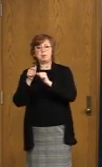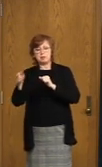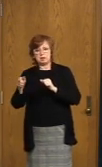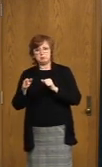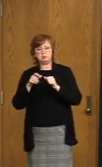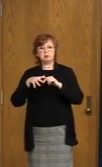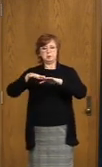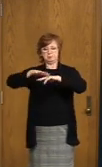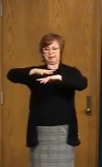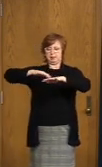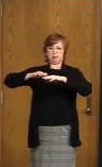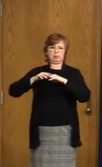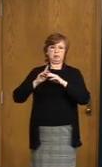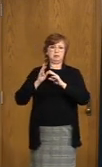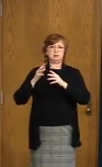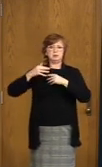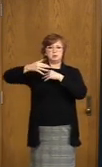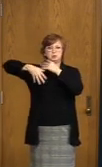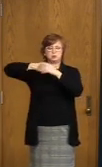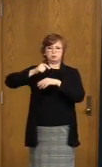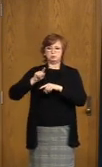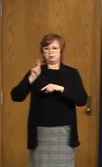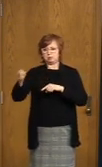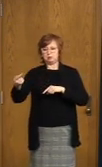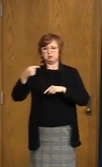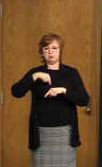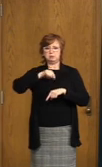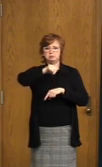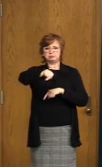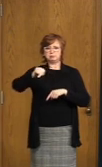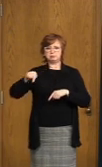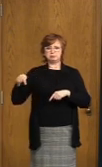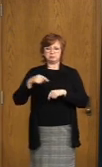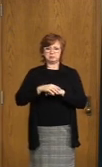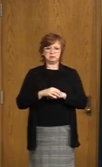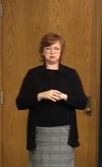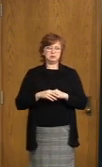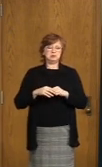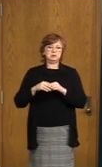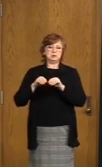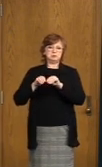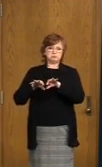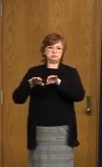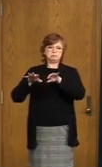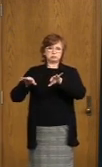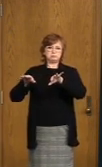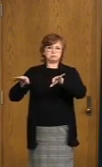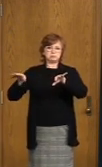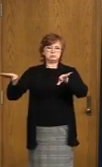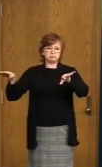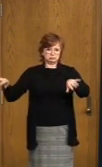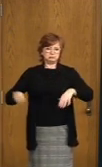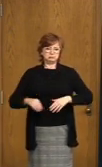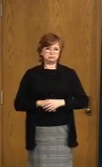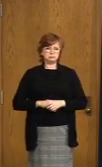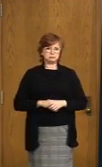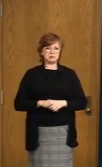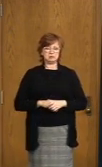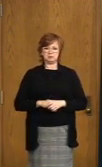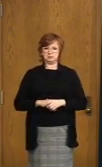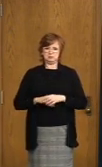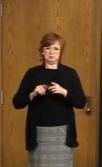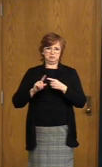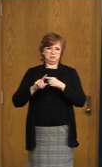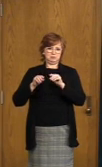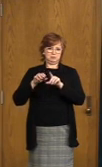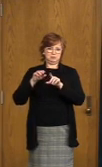people who are mingling in this very critical time, they infect other tables, each other,